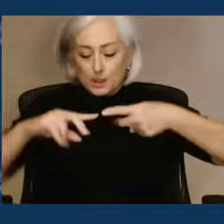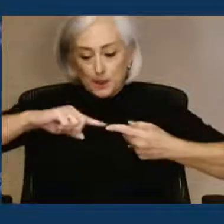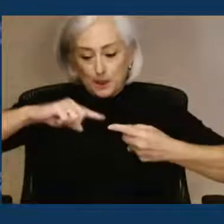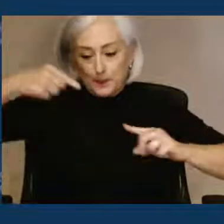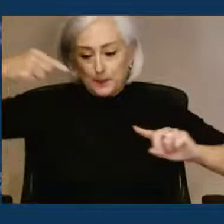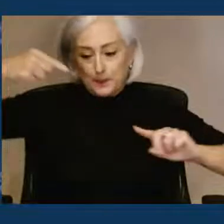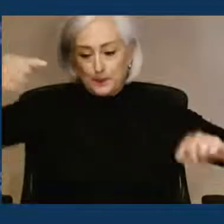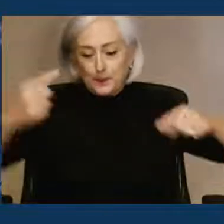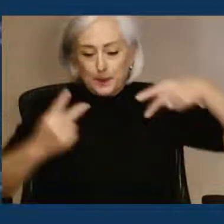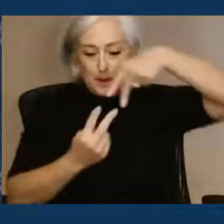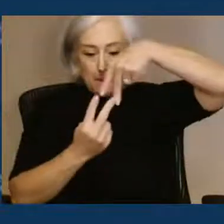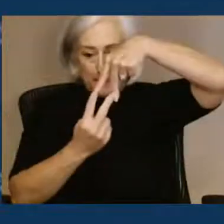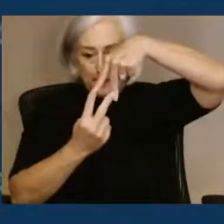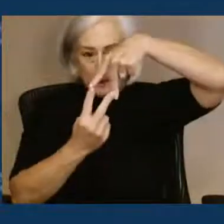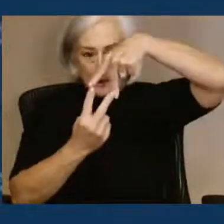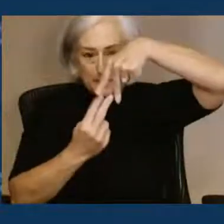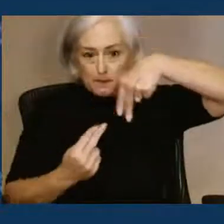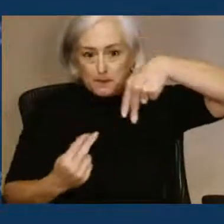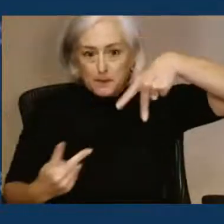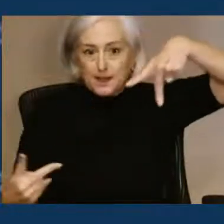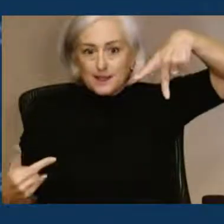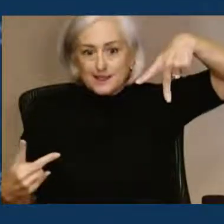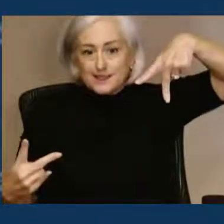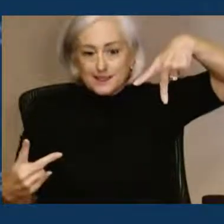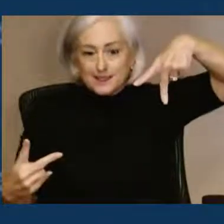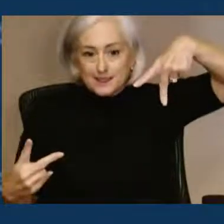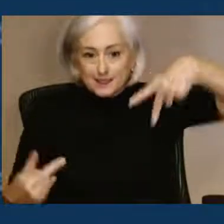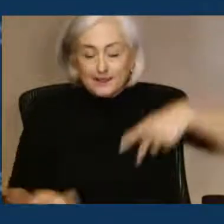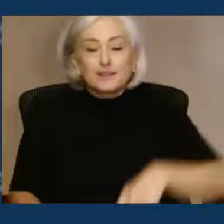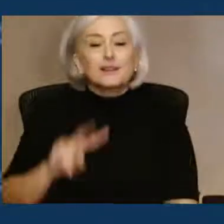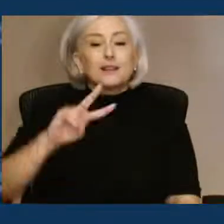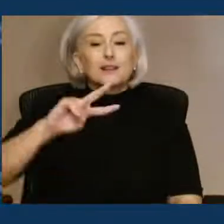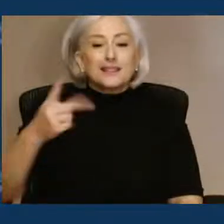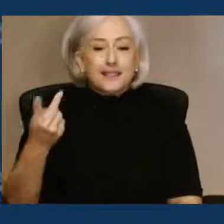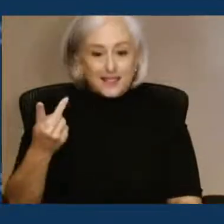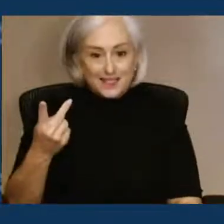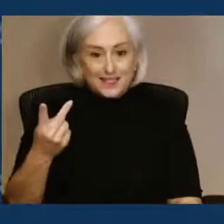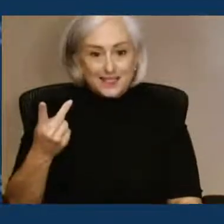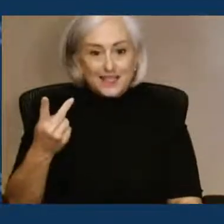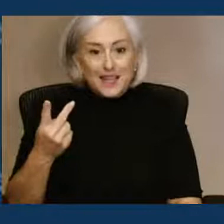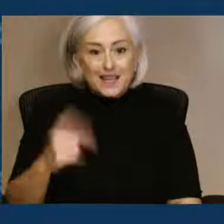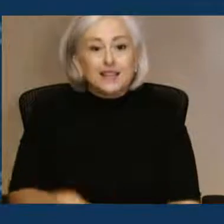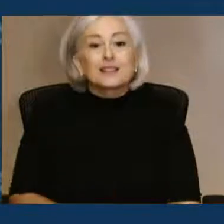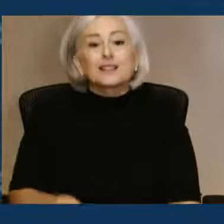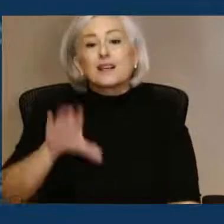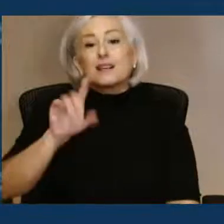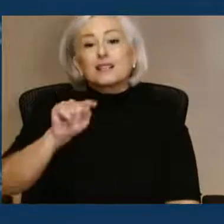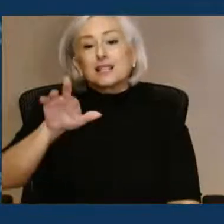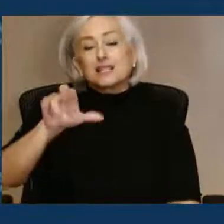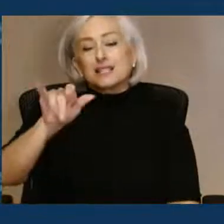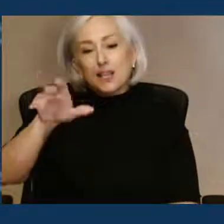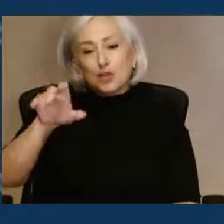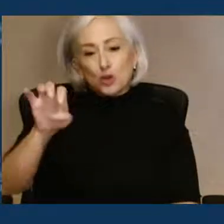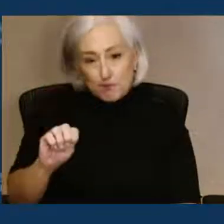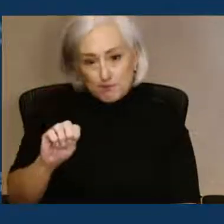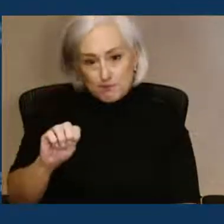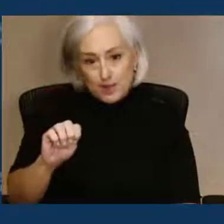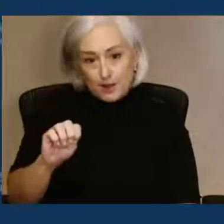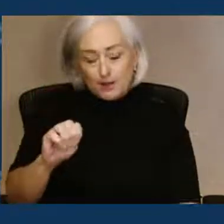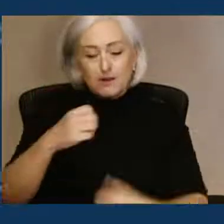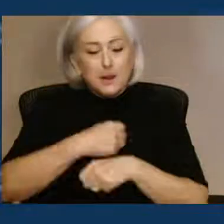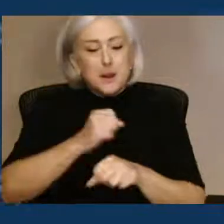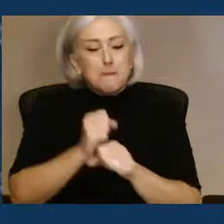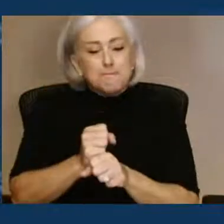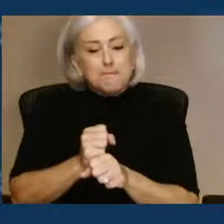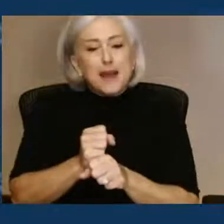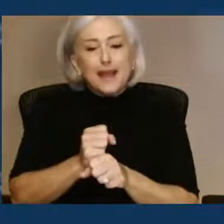the pair of chromatids apart. And here comes my second metaphor. The centromere and the connector core make a carabiner, that